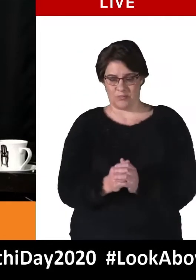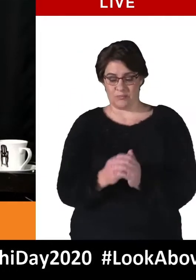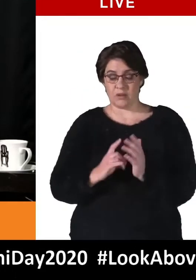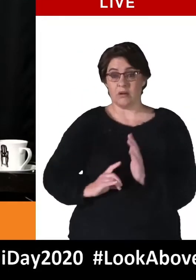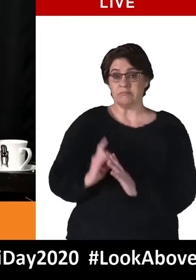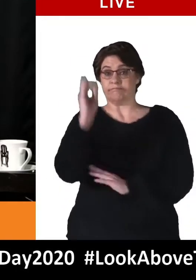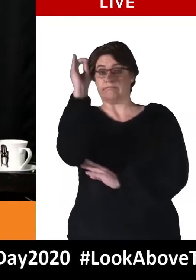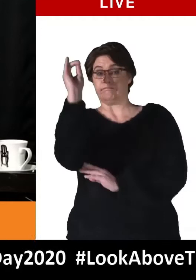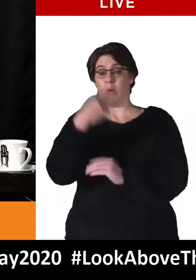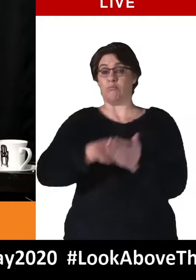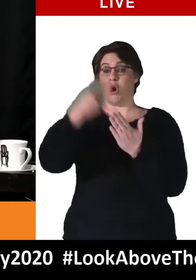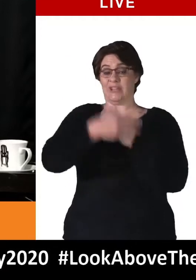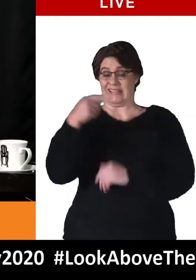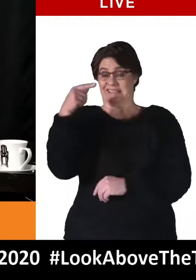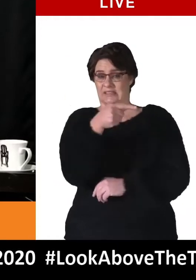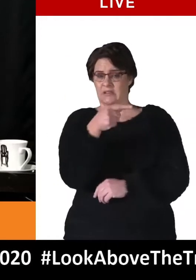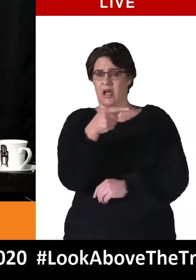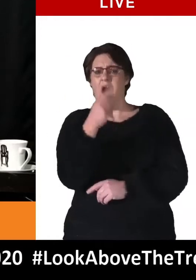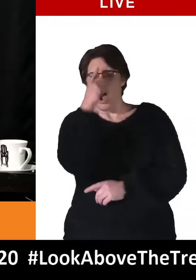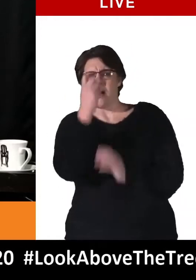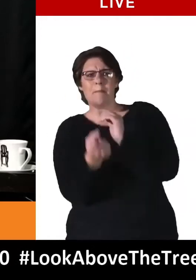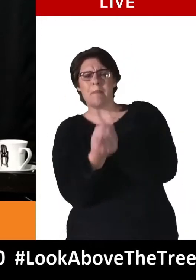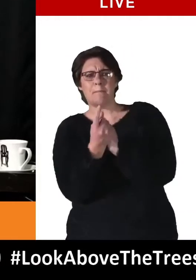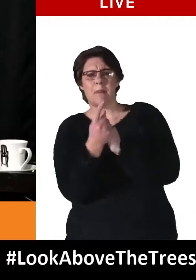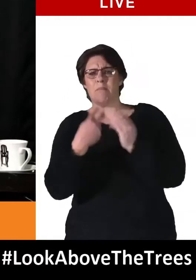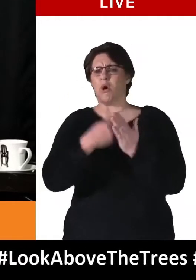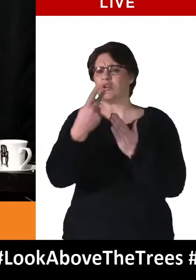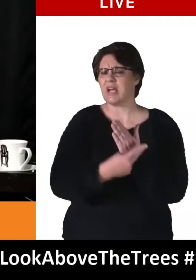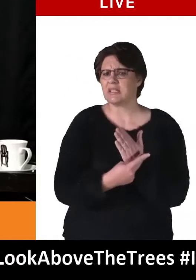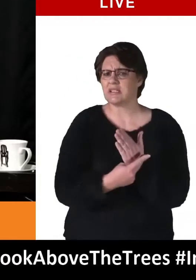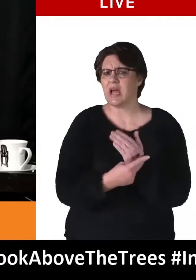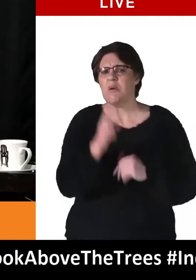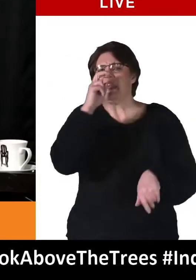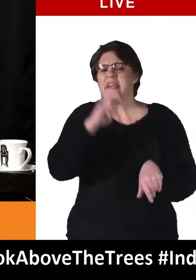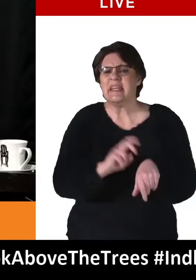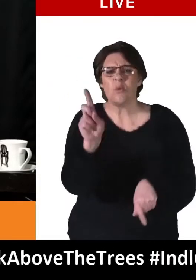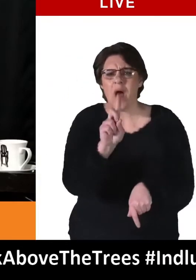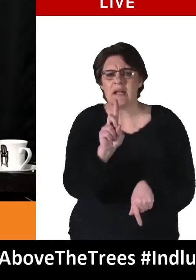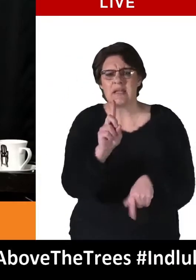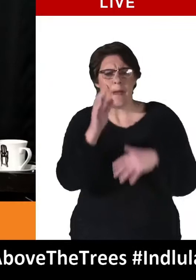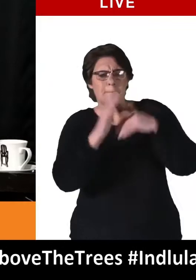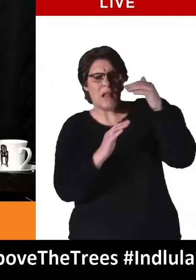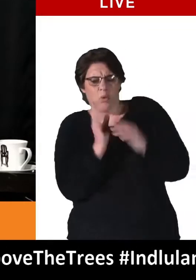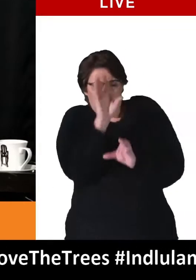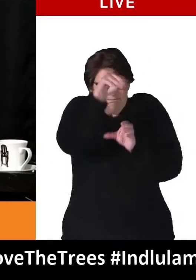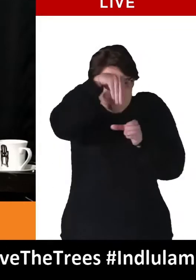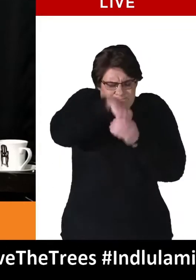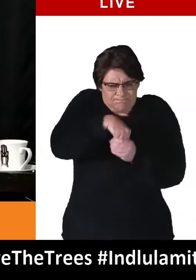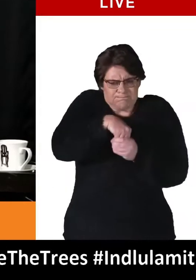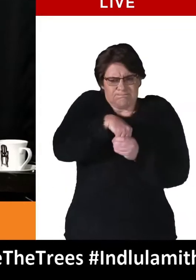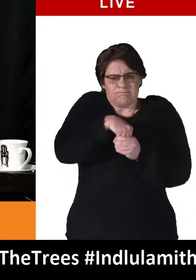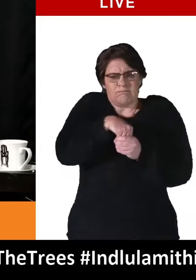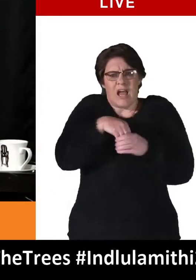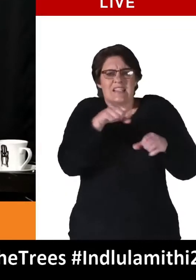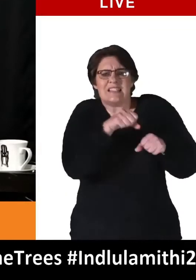project is an initiative that seeks to build, inculcate, or embed